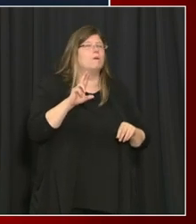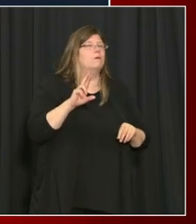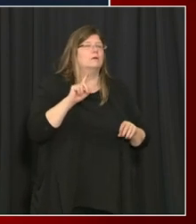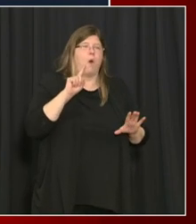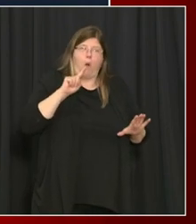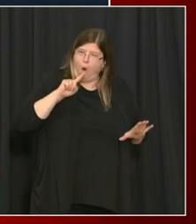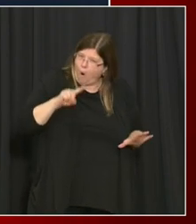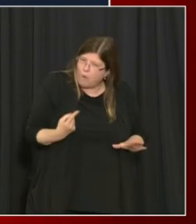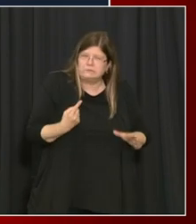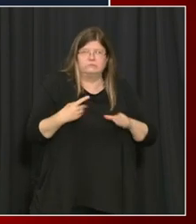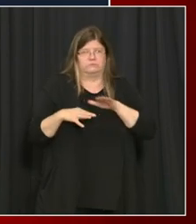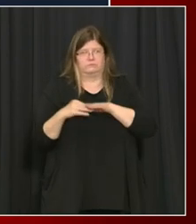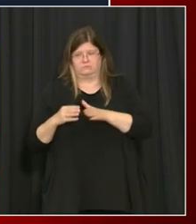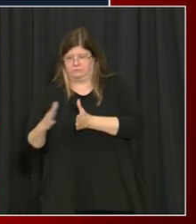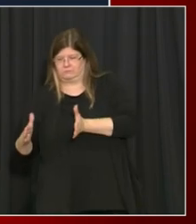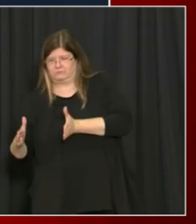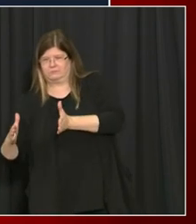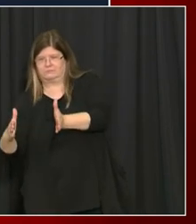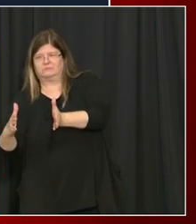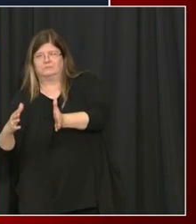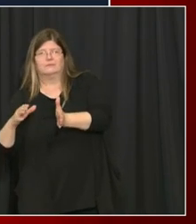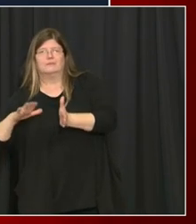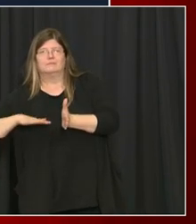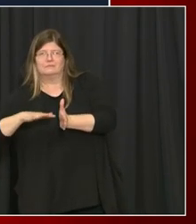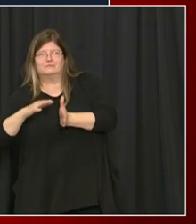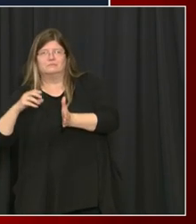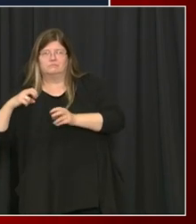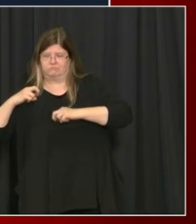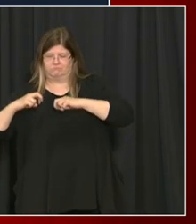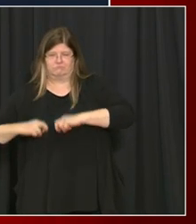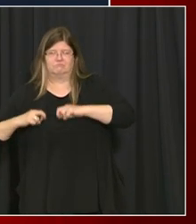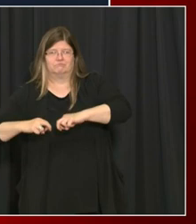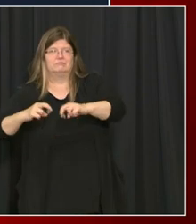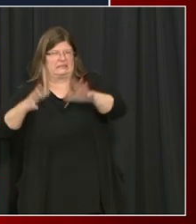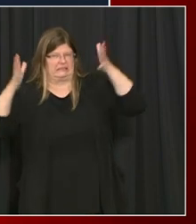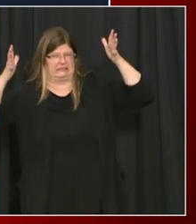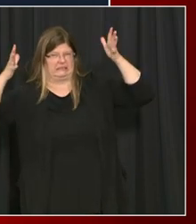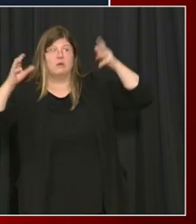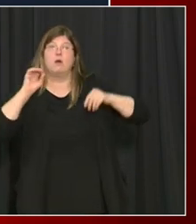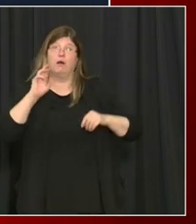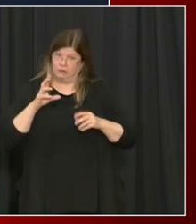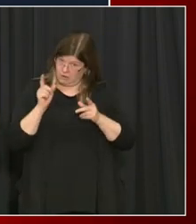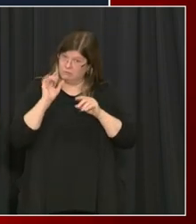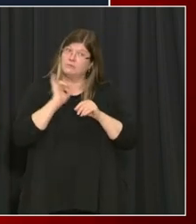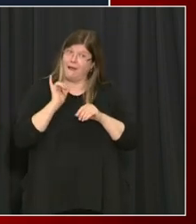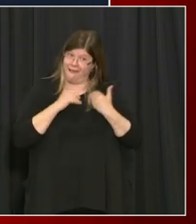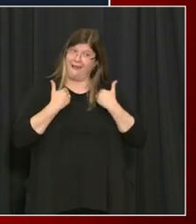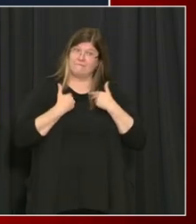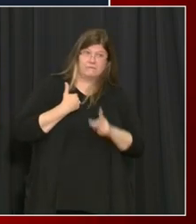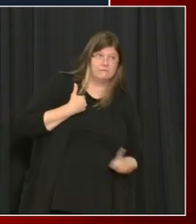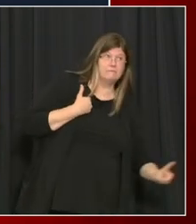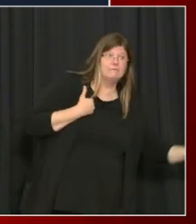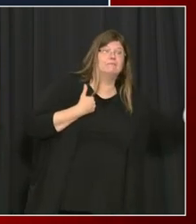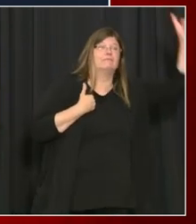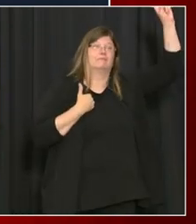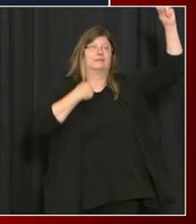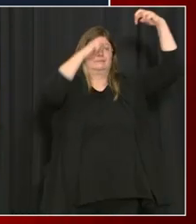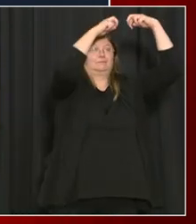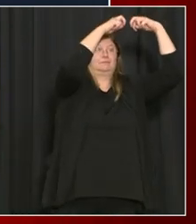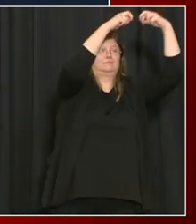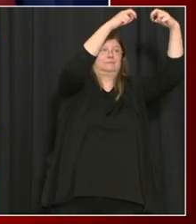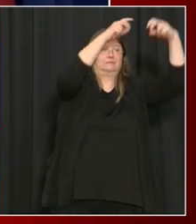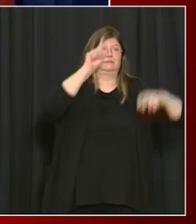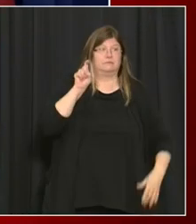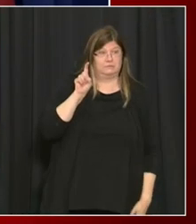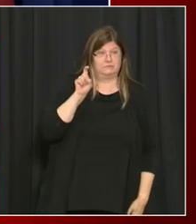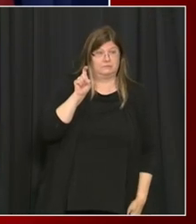where the patrons wouldn't actually have to walk through the restaurant to get to the outdoor space? I think where